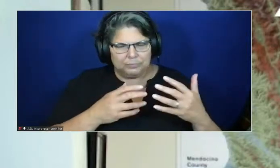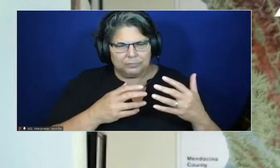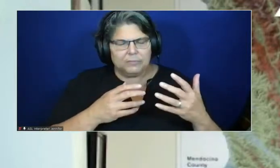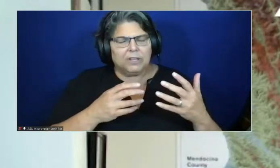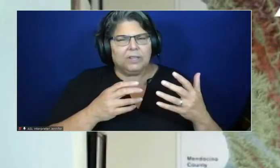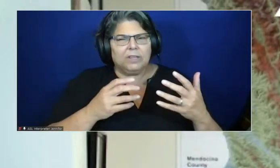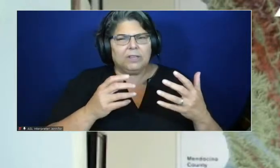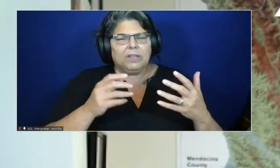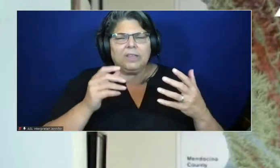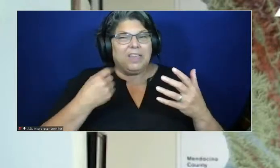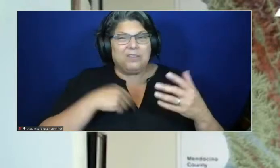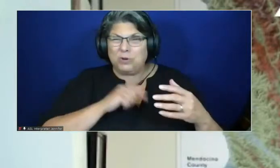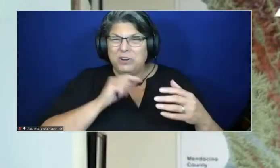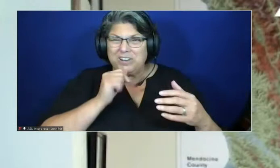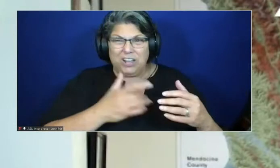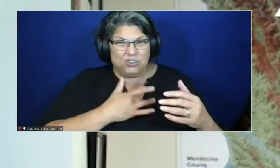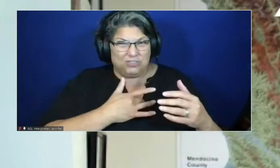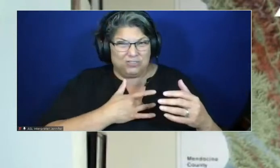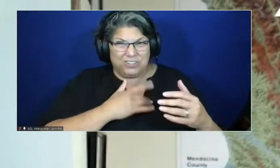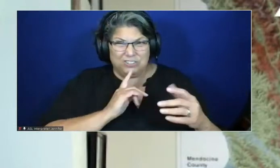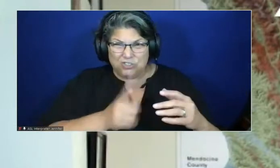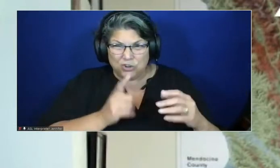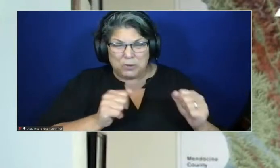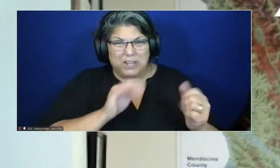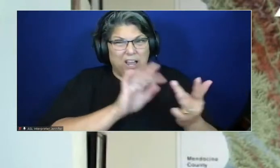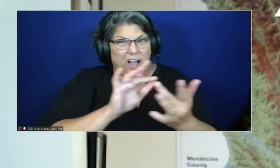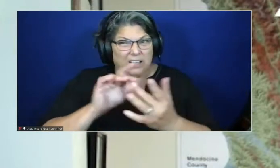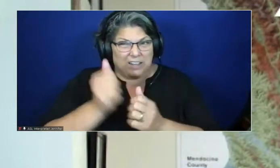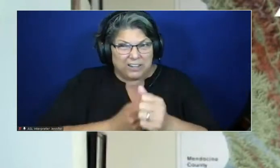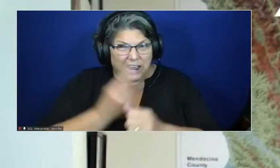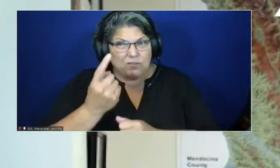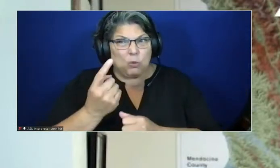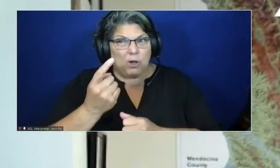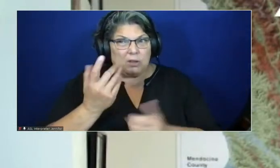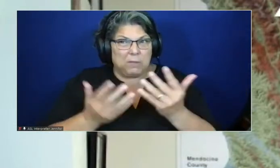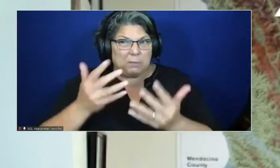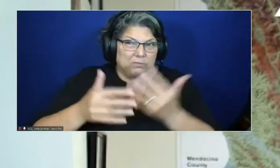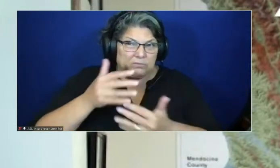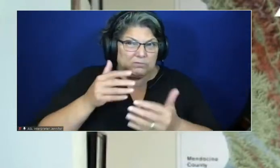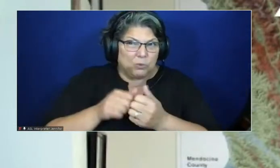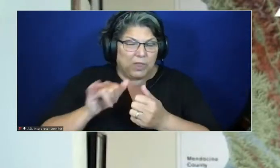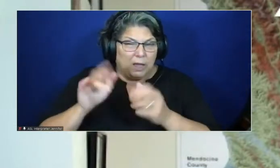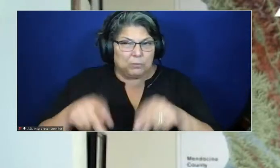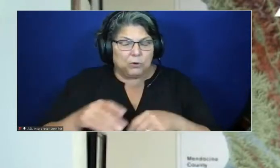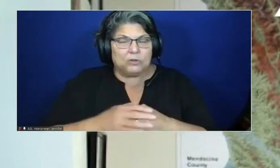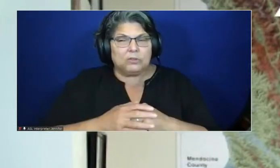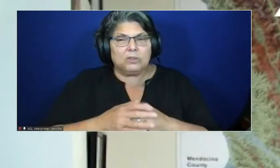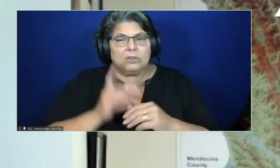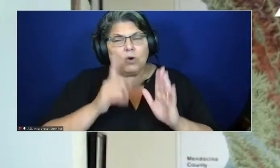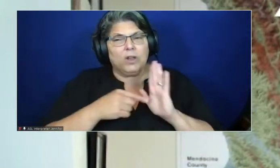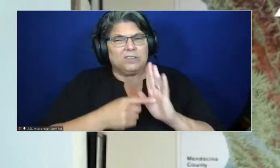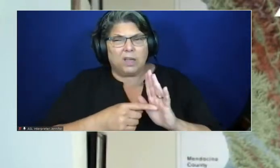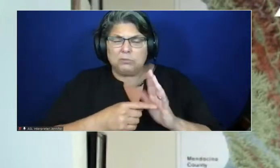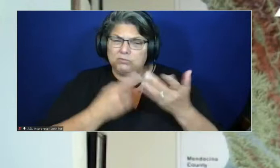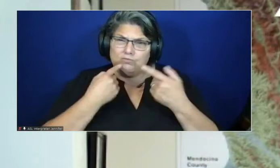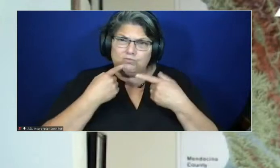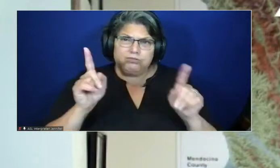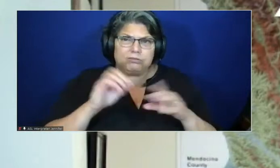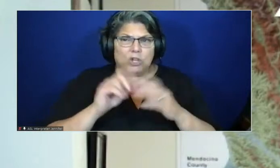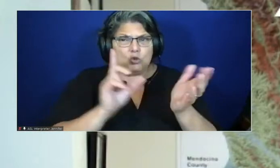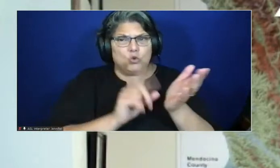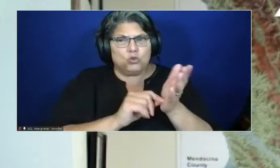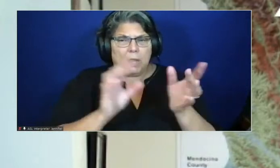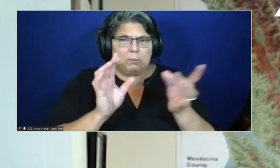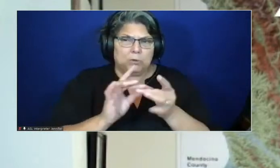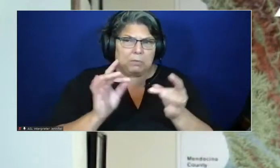the contacts to an index case. So, for example, we put messages in the newspaper when there's been,